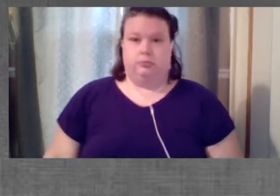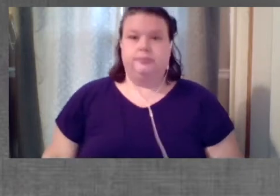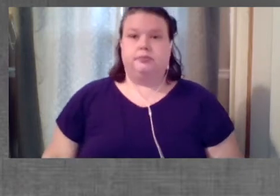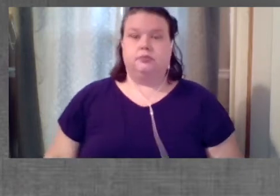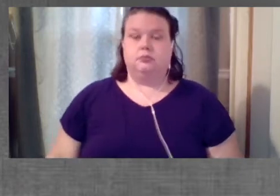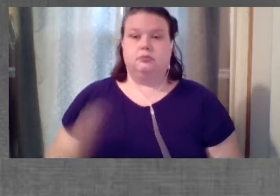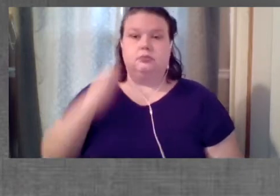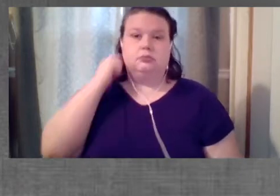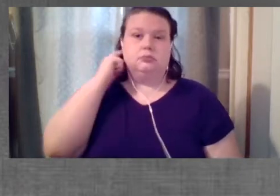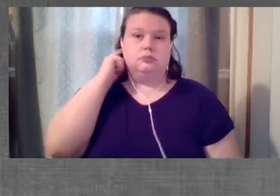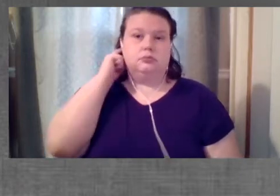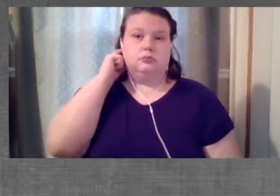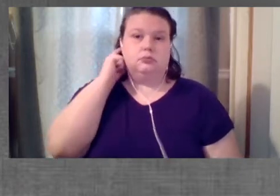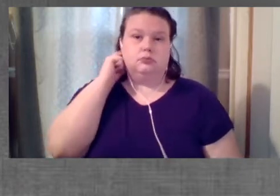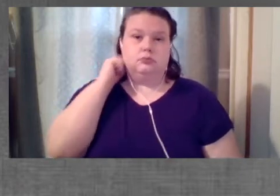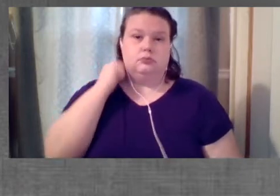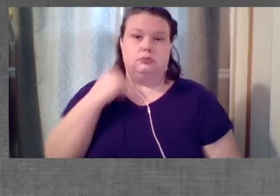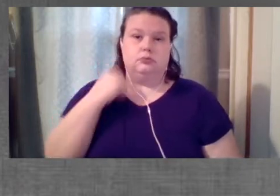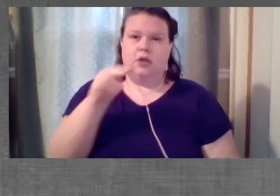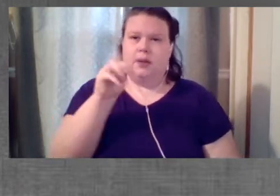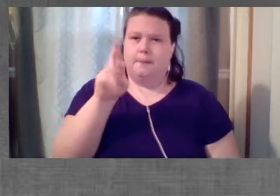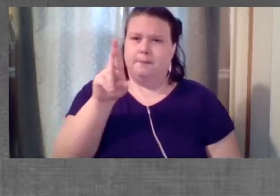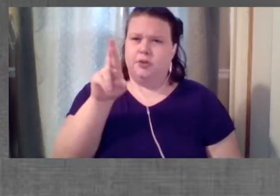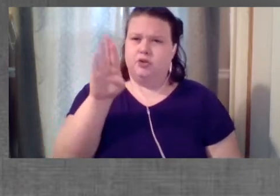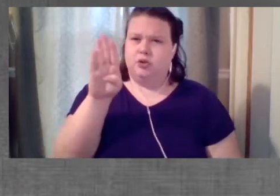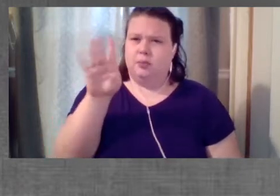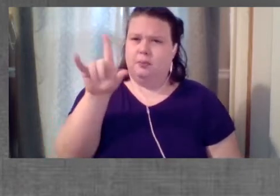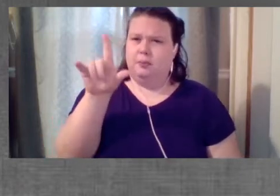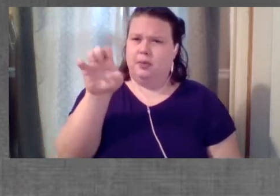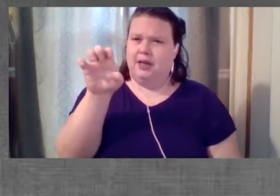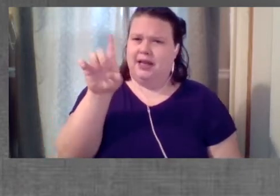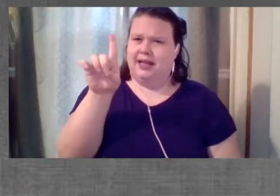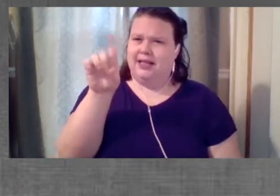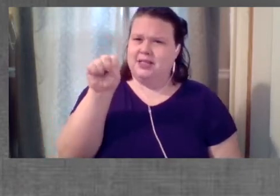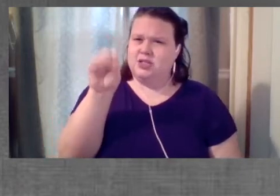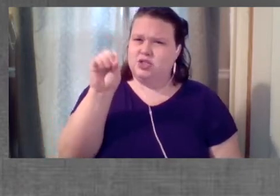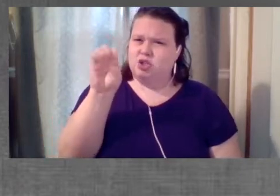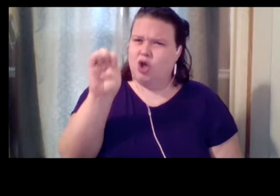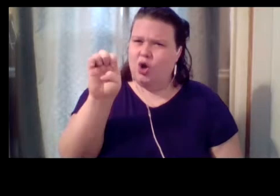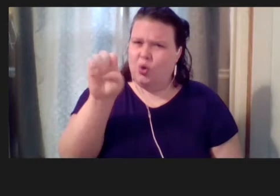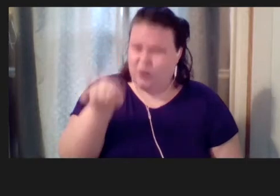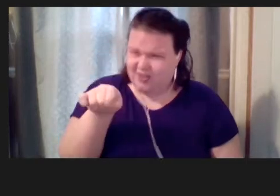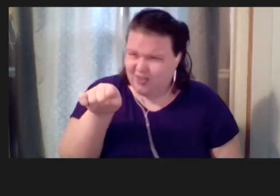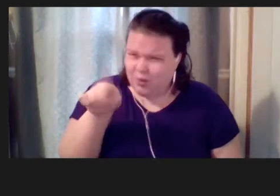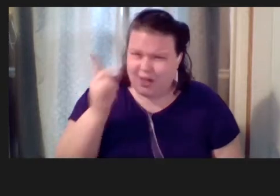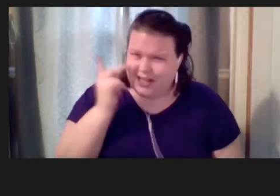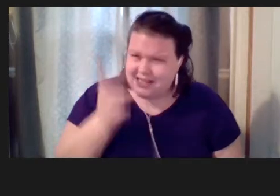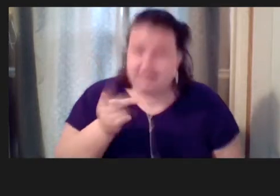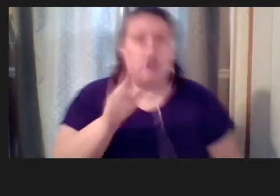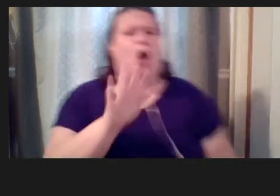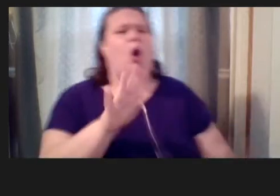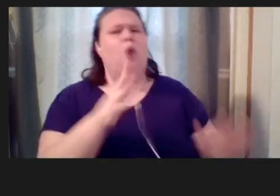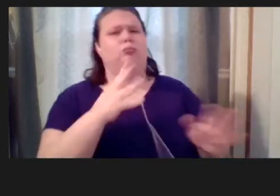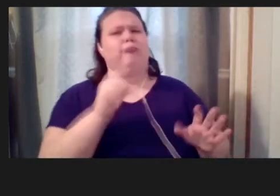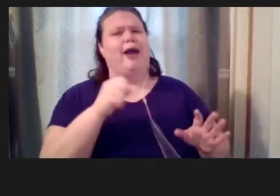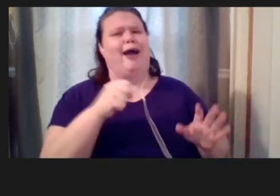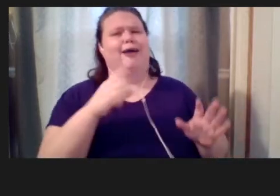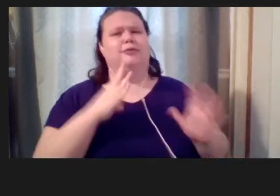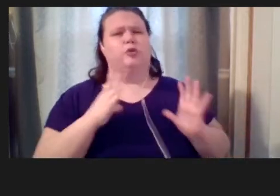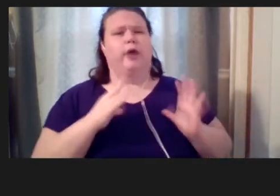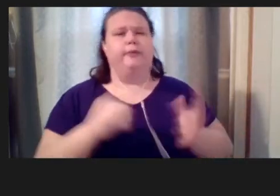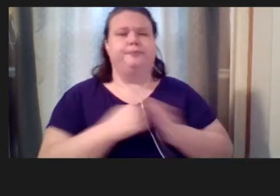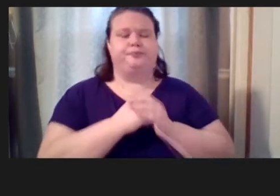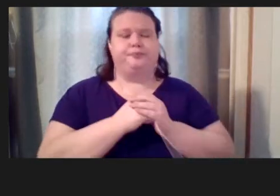Okay. Uh, Mr. Bledsoe is that Mr. I can't see very well. Sorry. No, it's okay. I just kind of have a bigger,